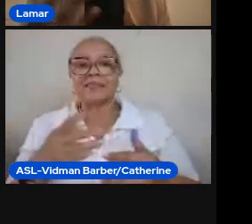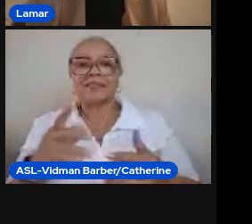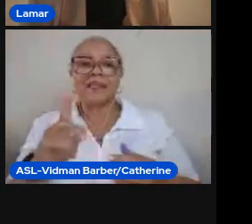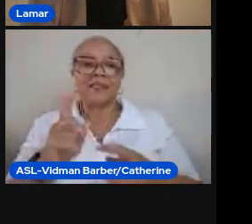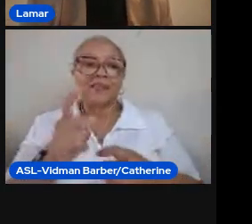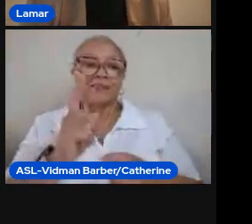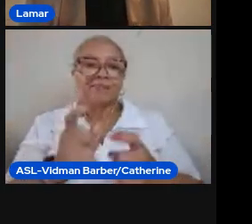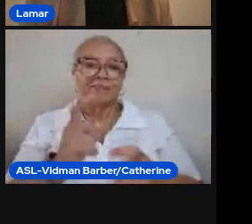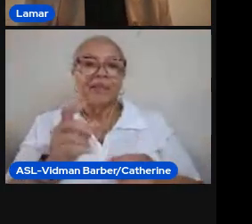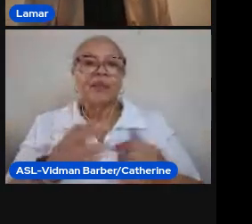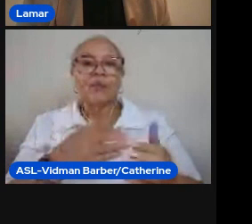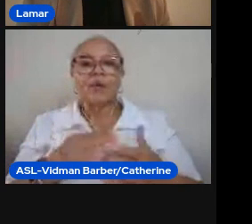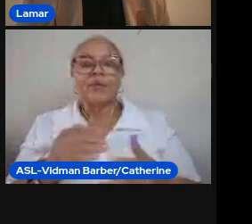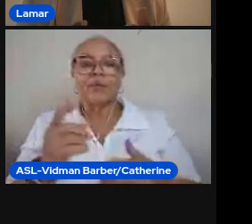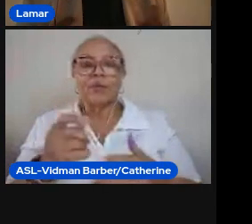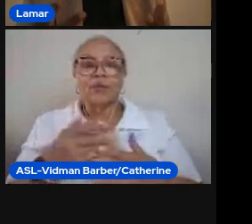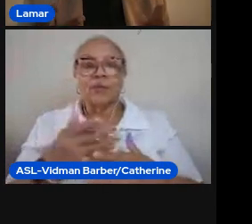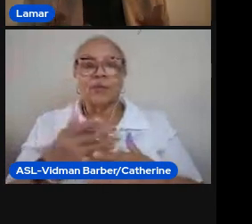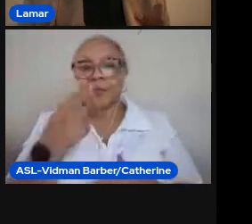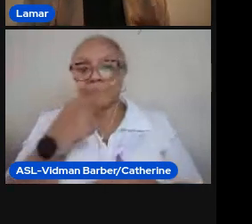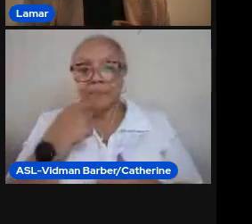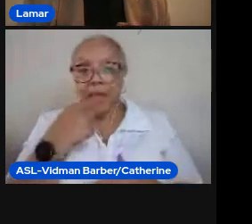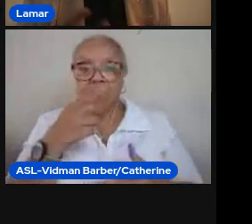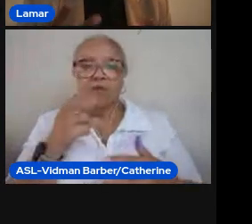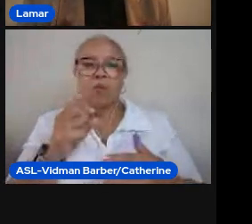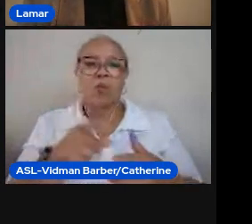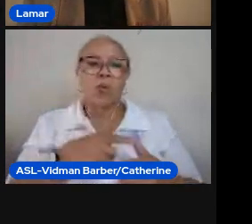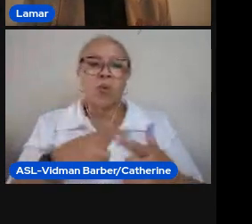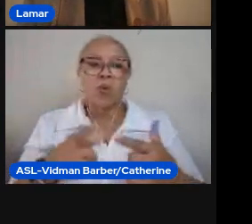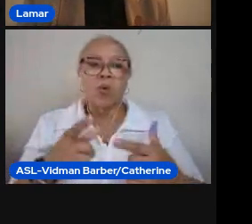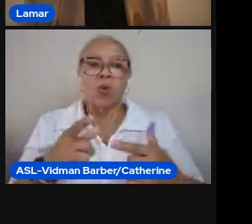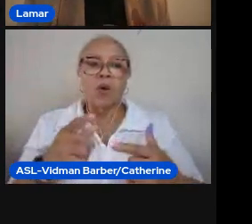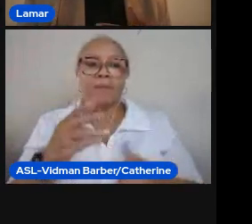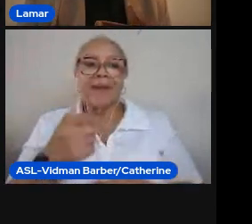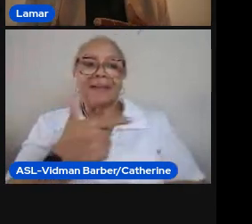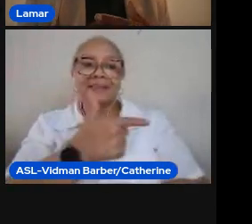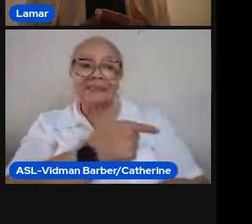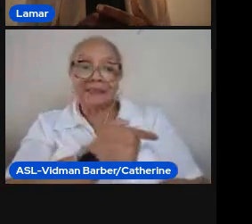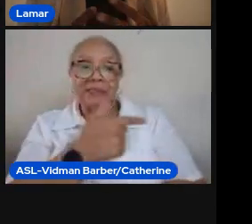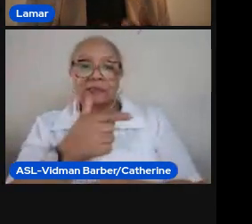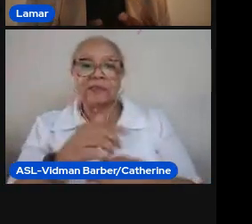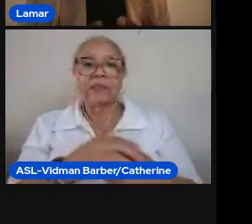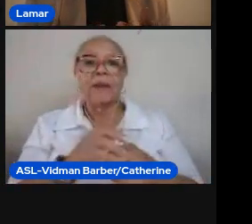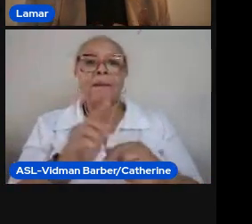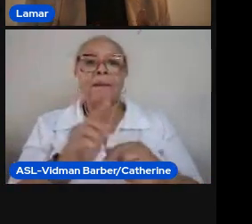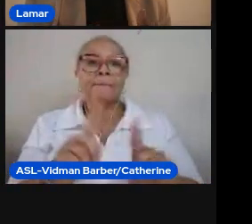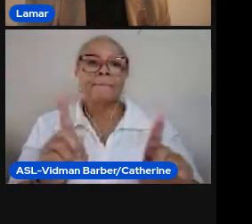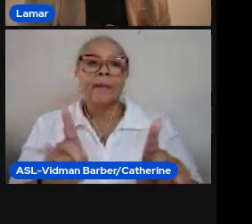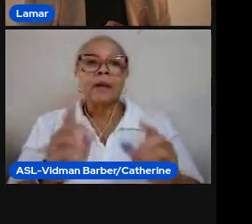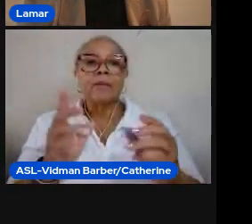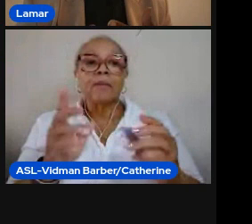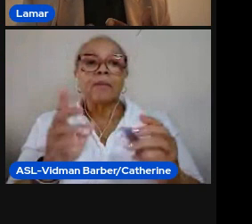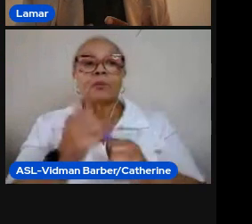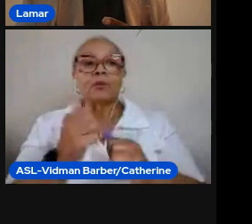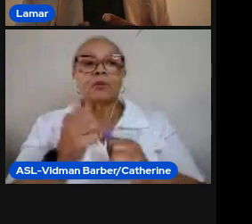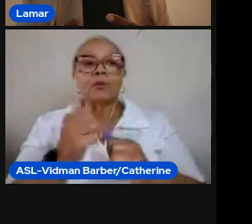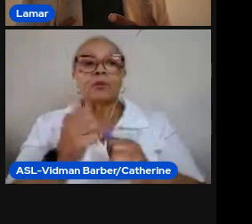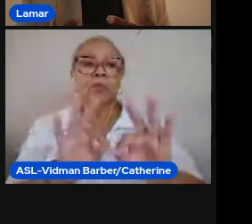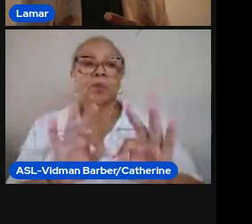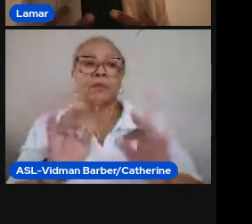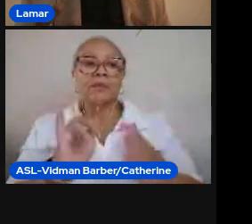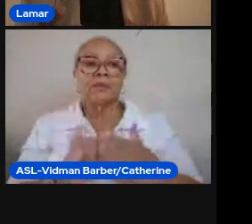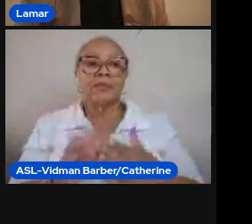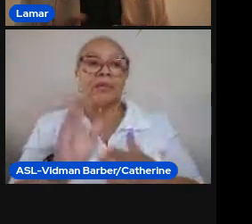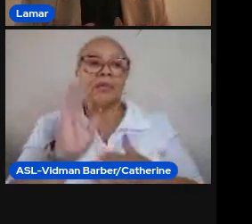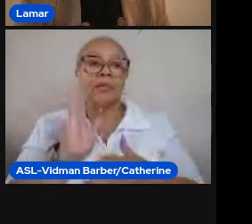be orally or, by injection. But more importantly is that it